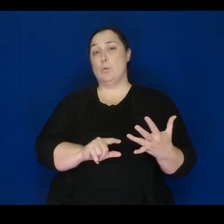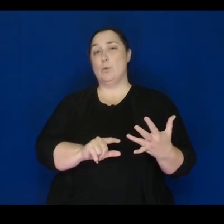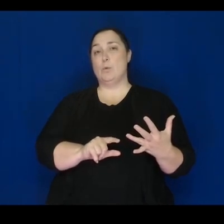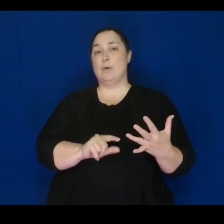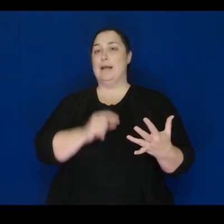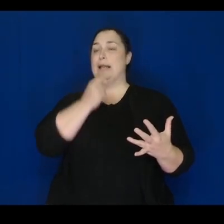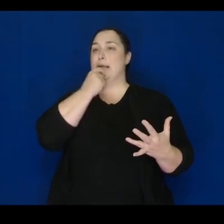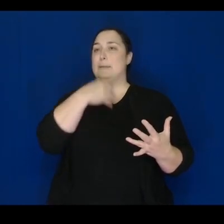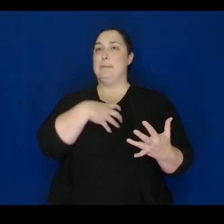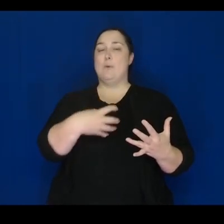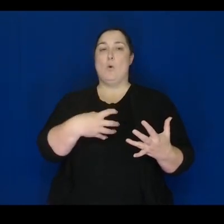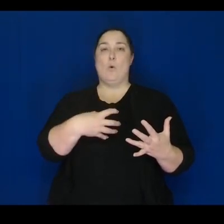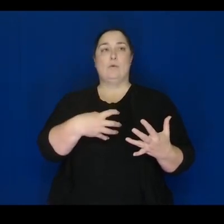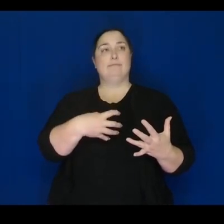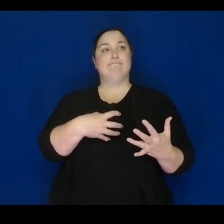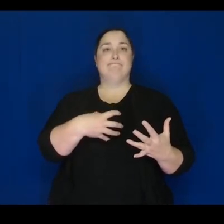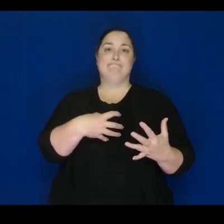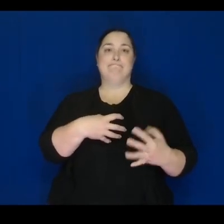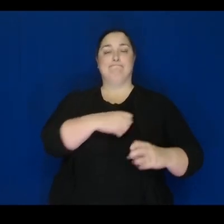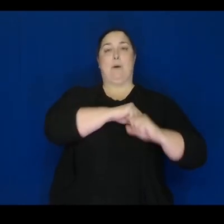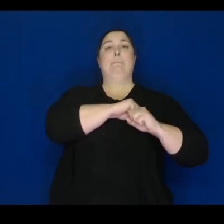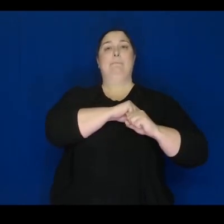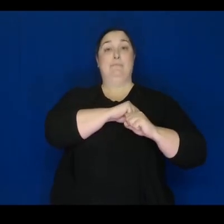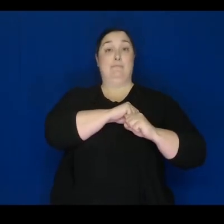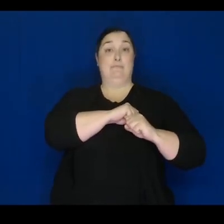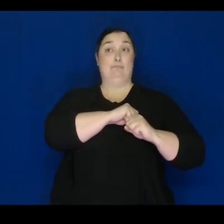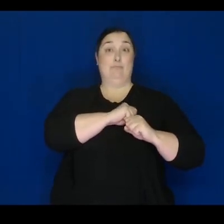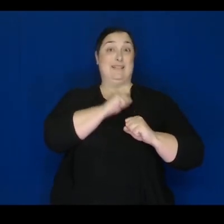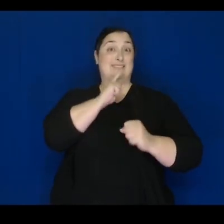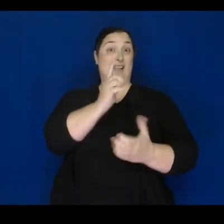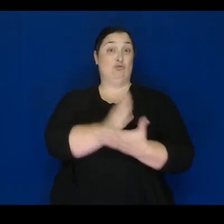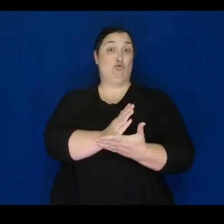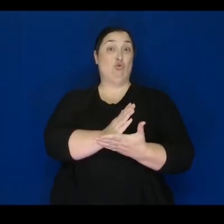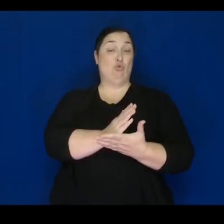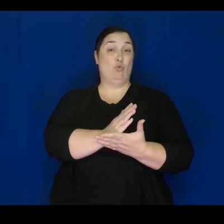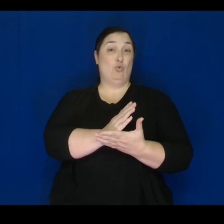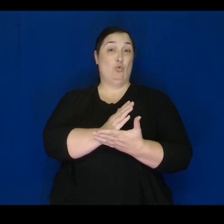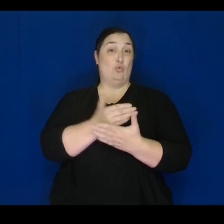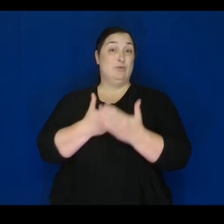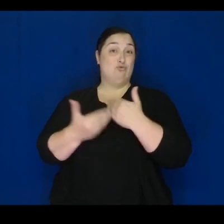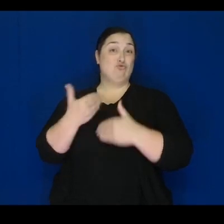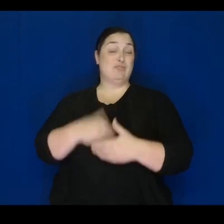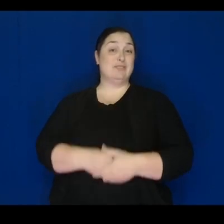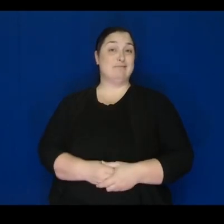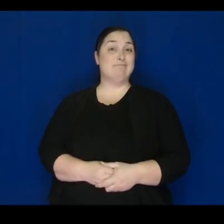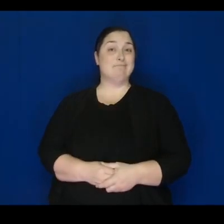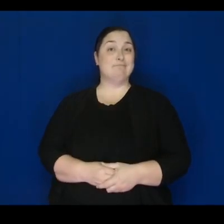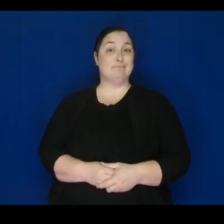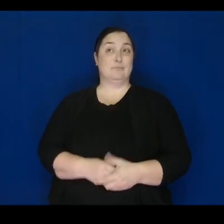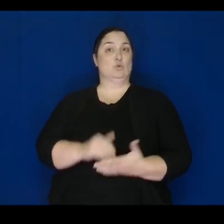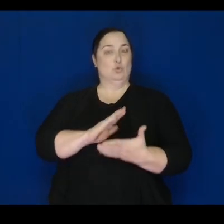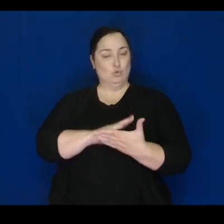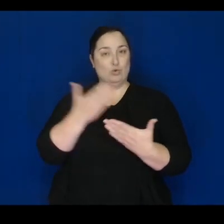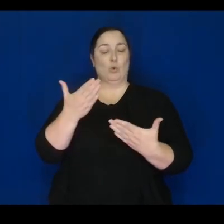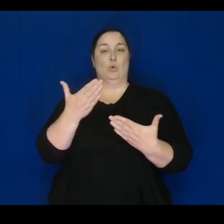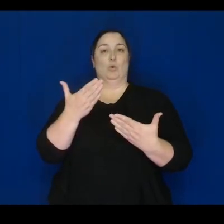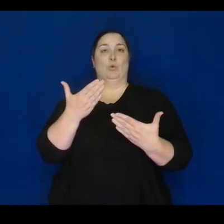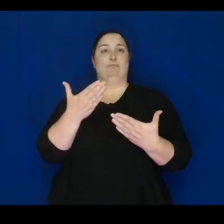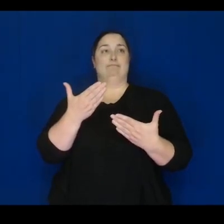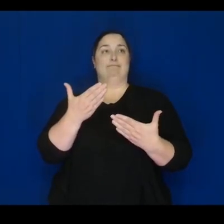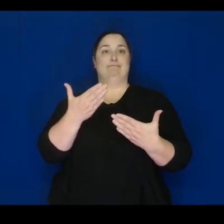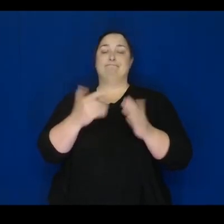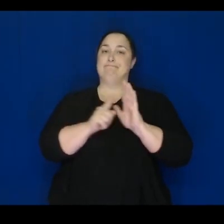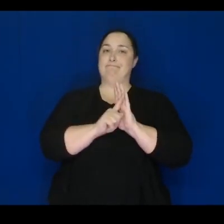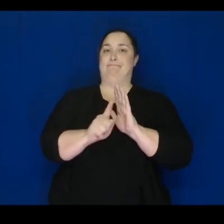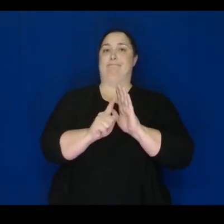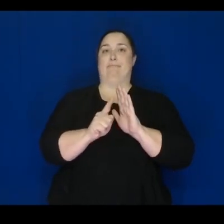little bit more bolder in, telling the true history and the true representations of